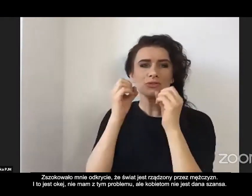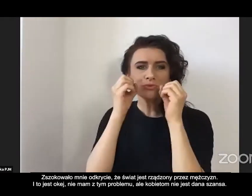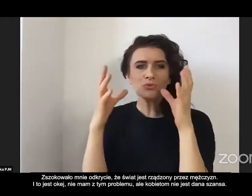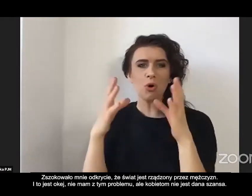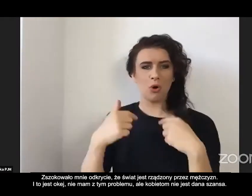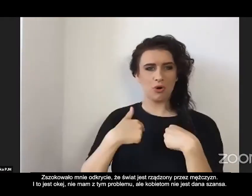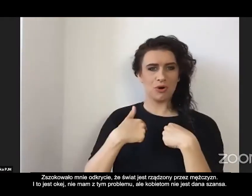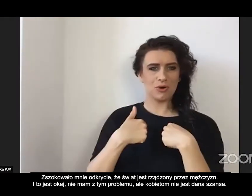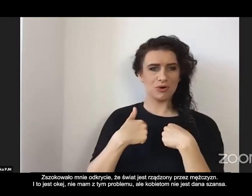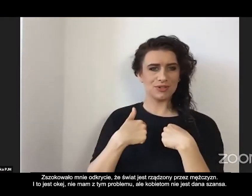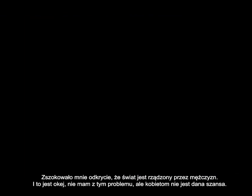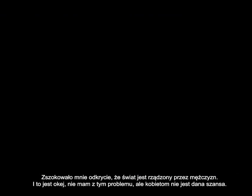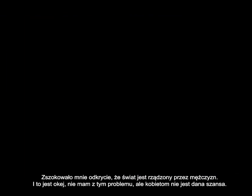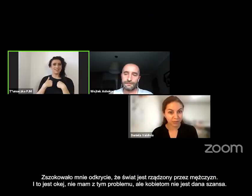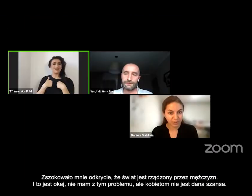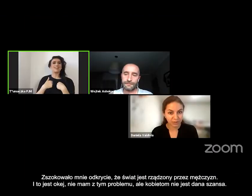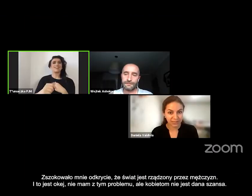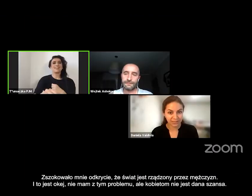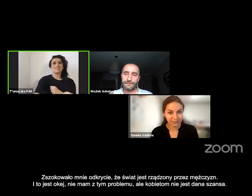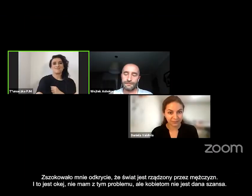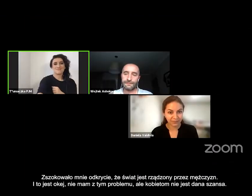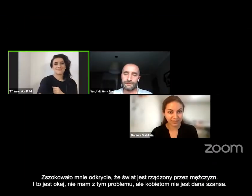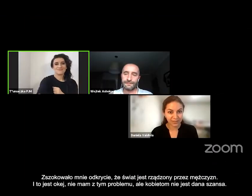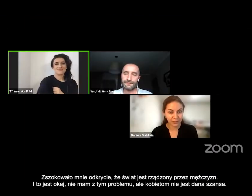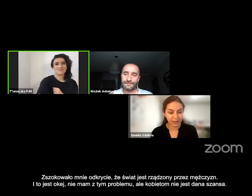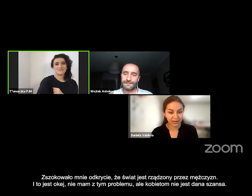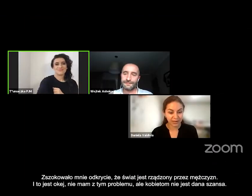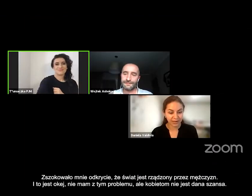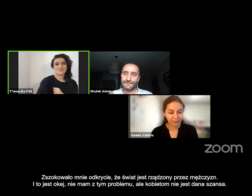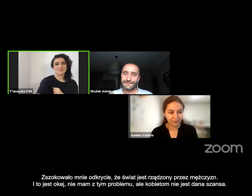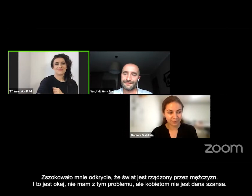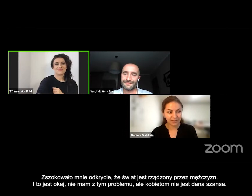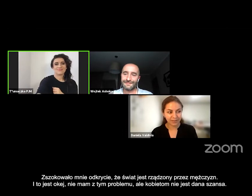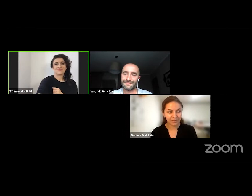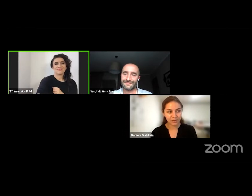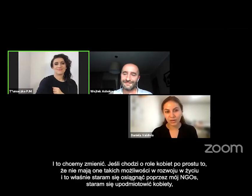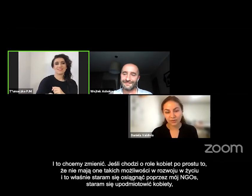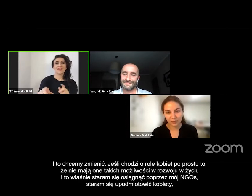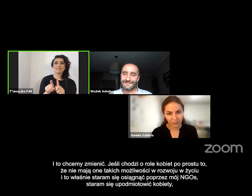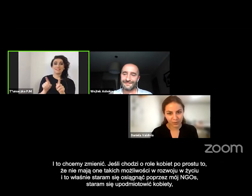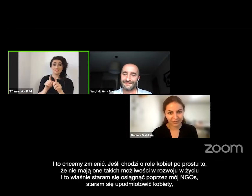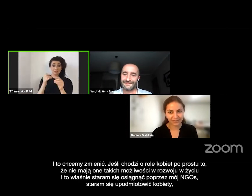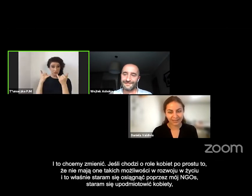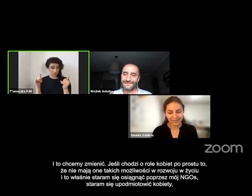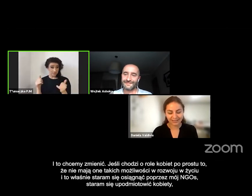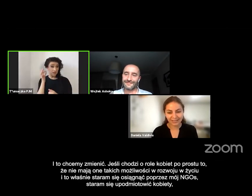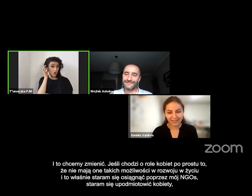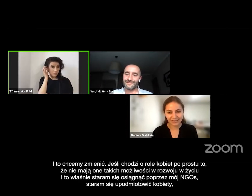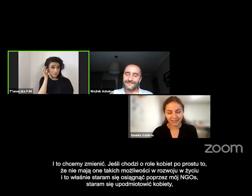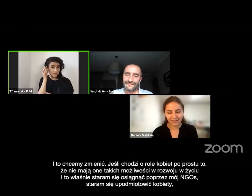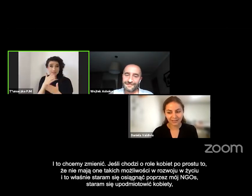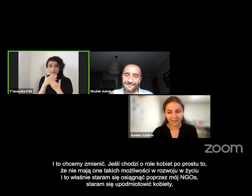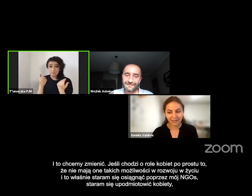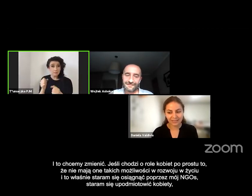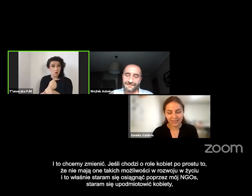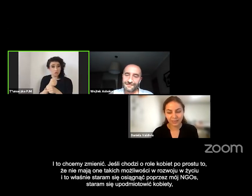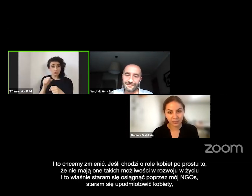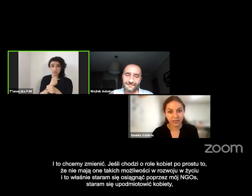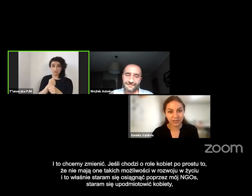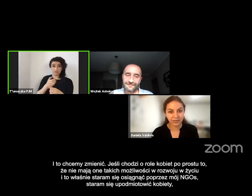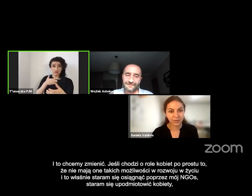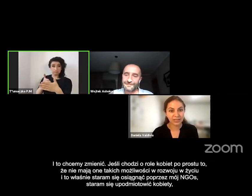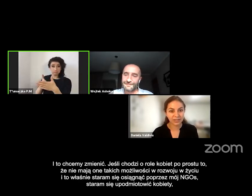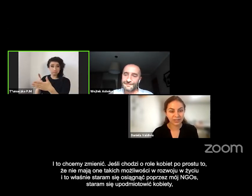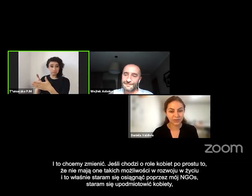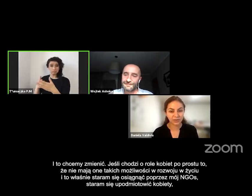just that women are not given the opportunity, and that's why I'm striving for it. Like that's exactly what